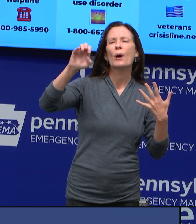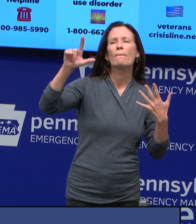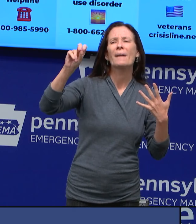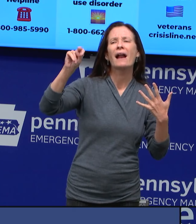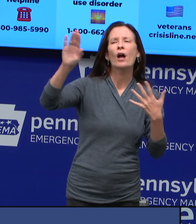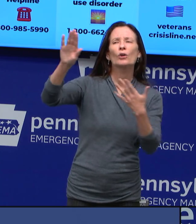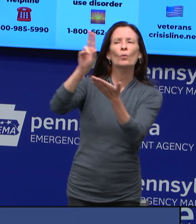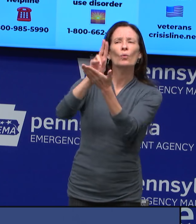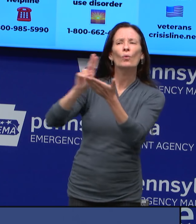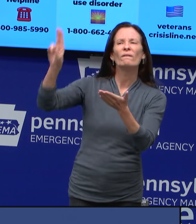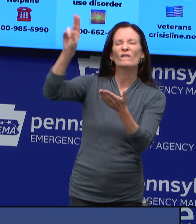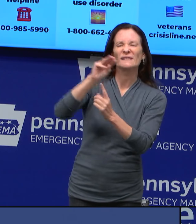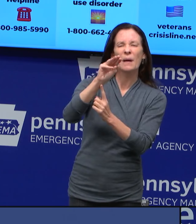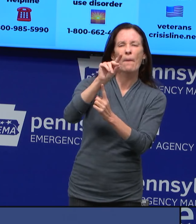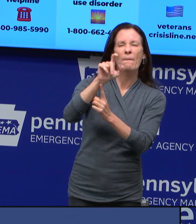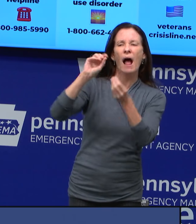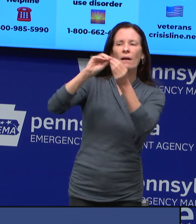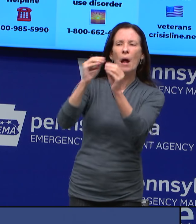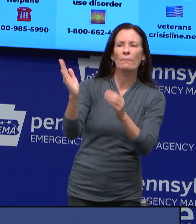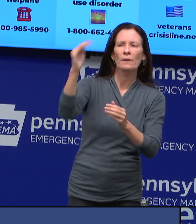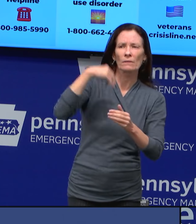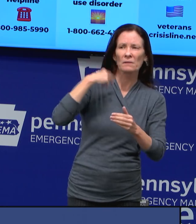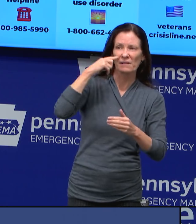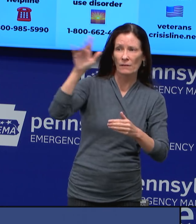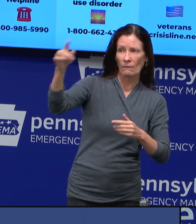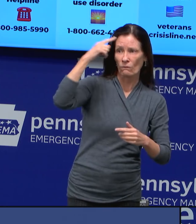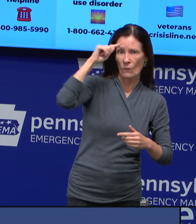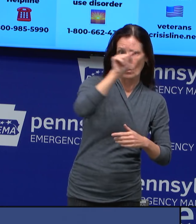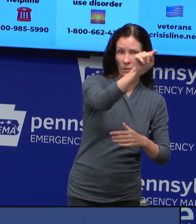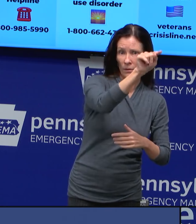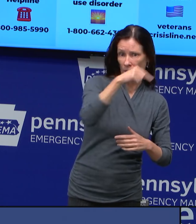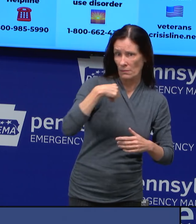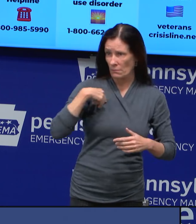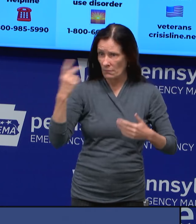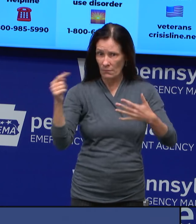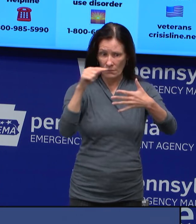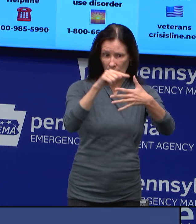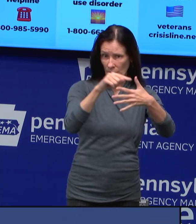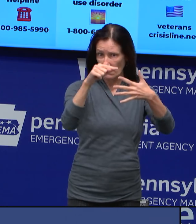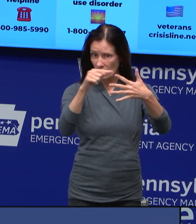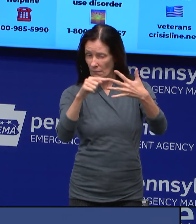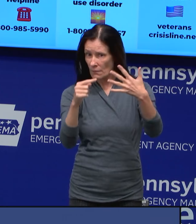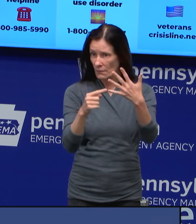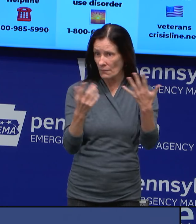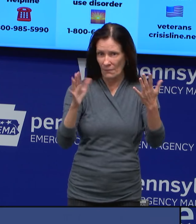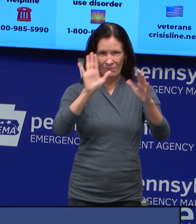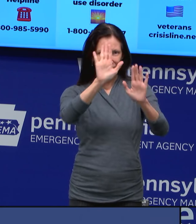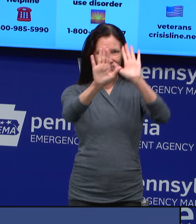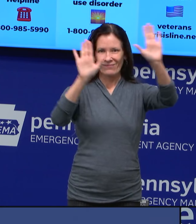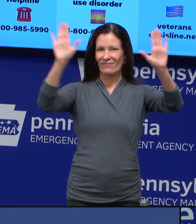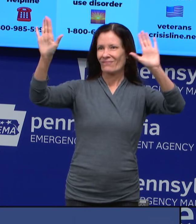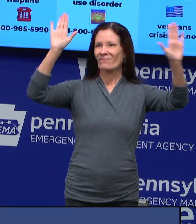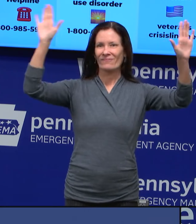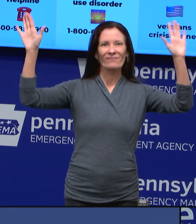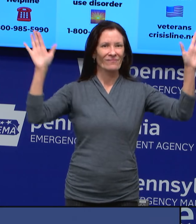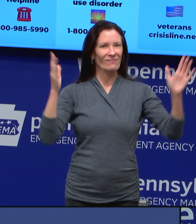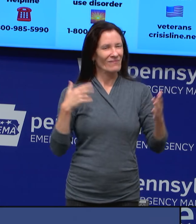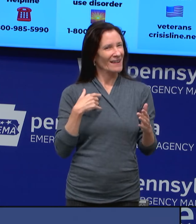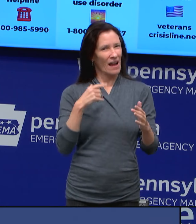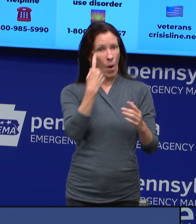which counties and regions can go from red to yellow. From WGAL, what is enough testing